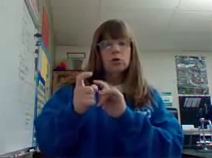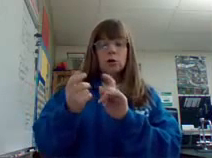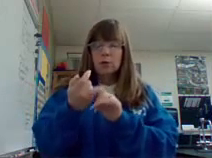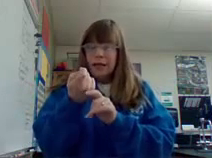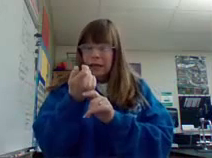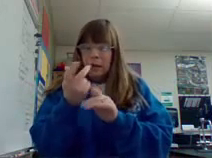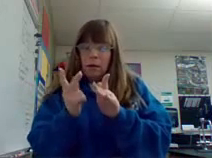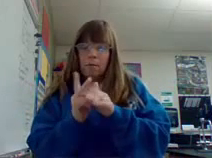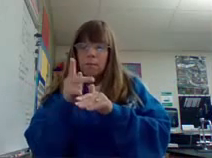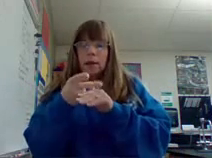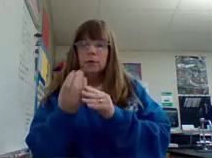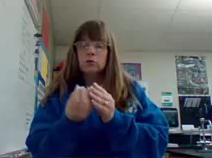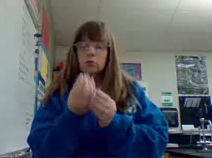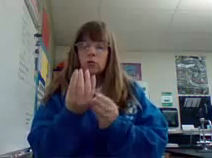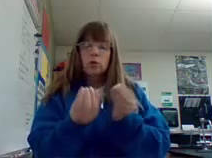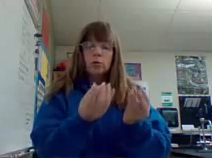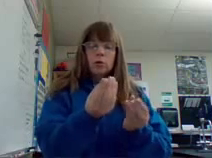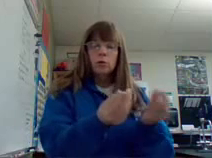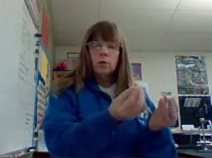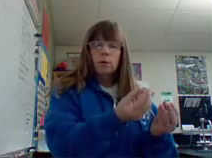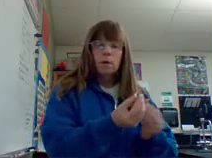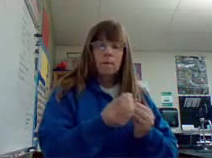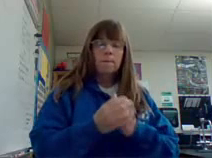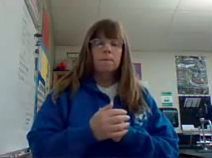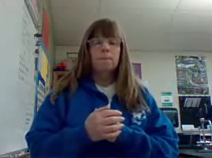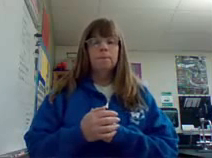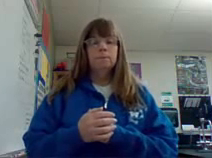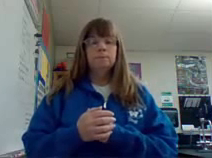plants growing on it.